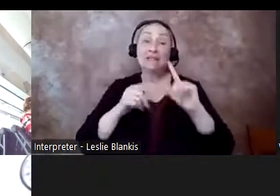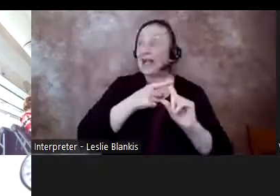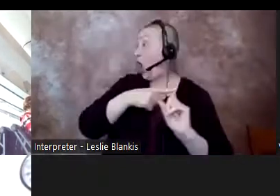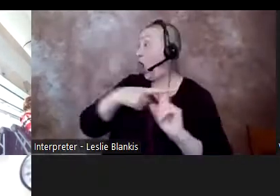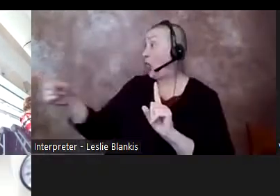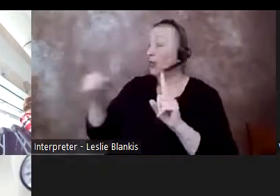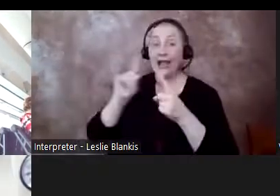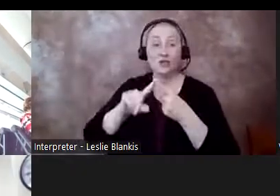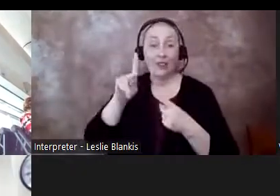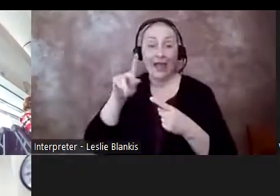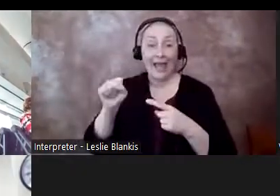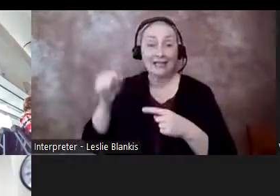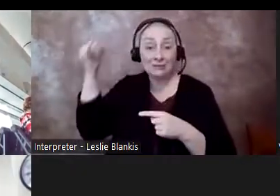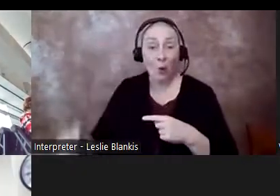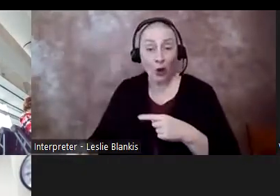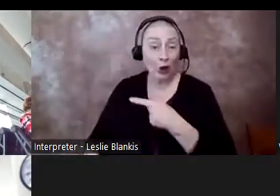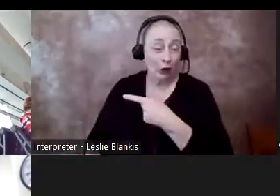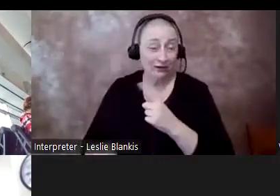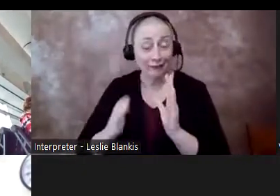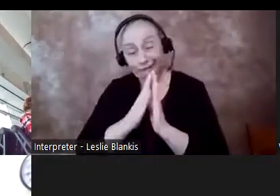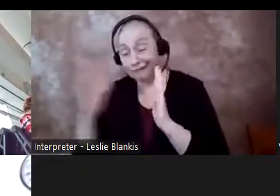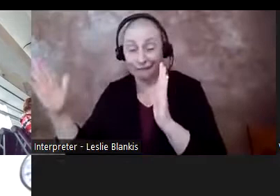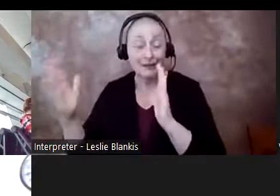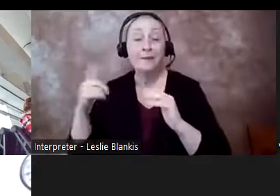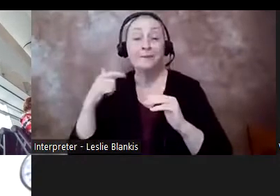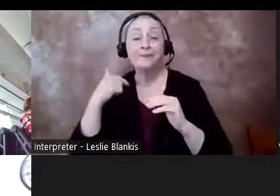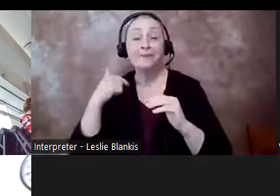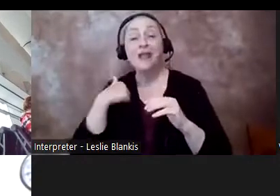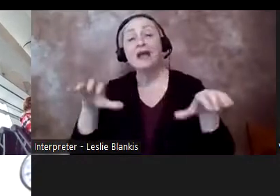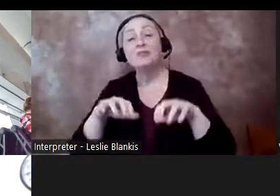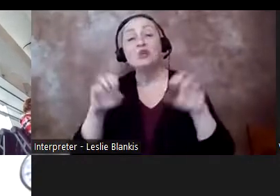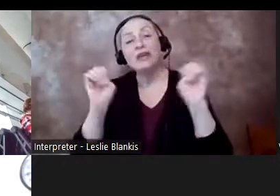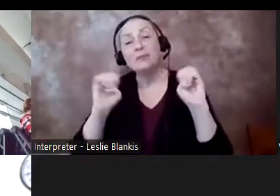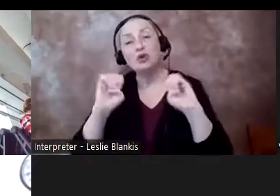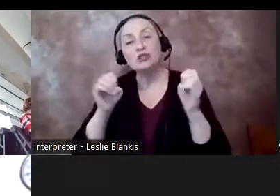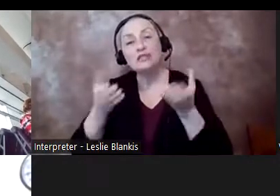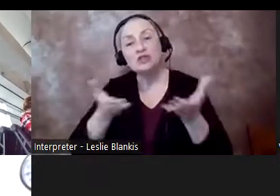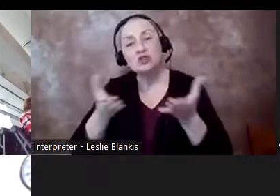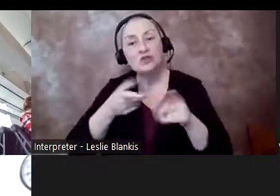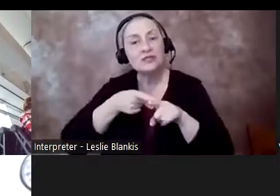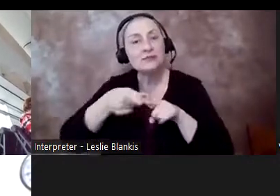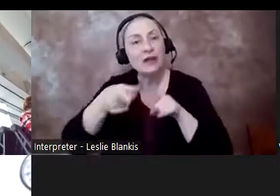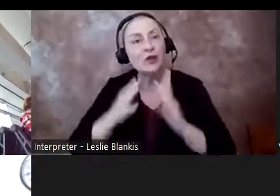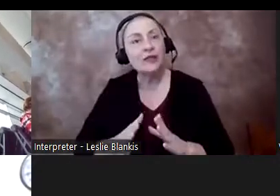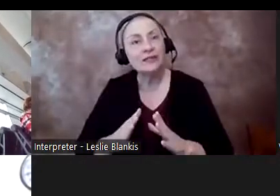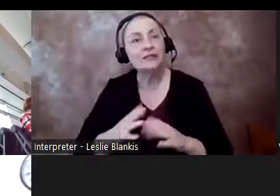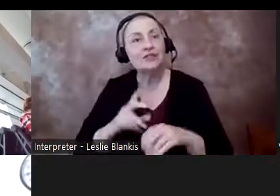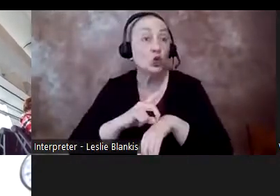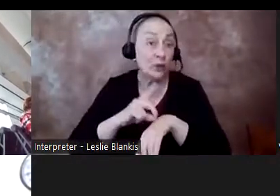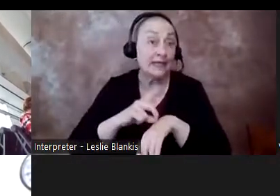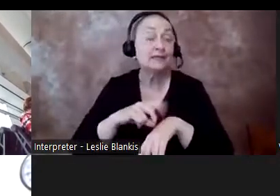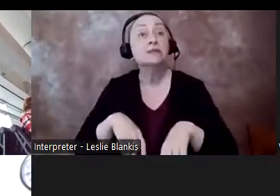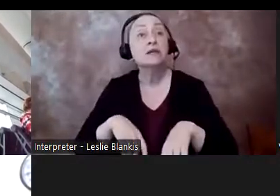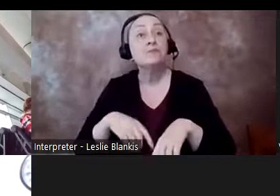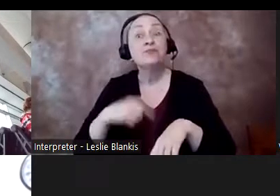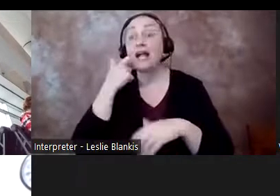And I have been doing emergency service specialist duties, and then I